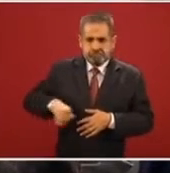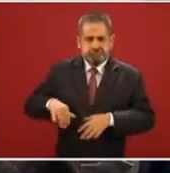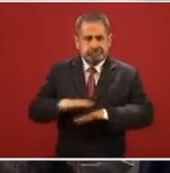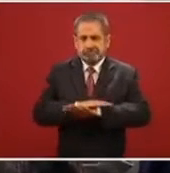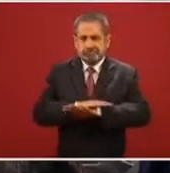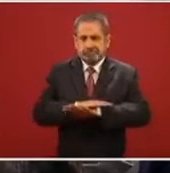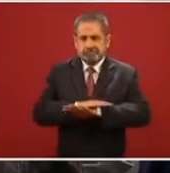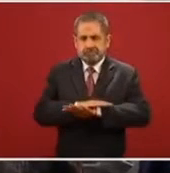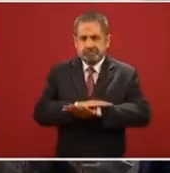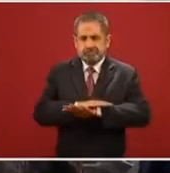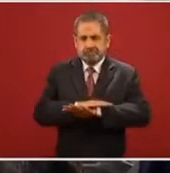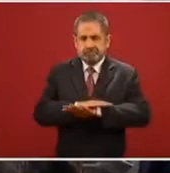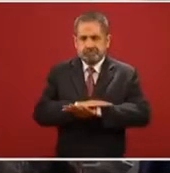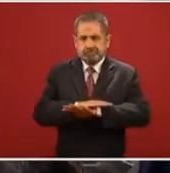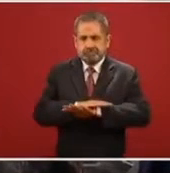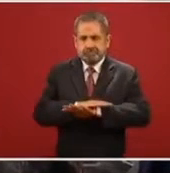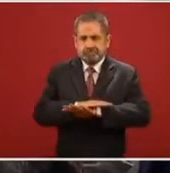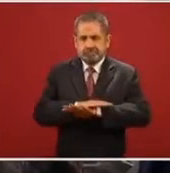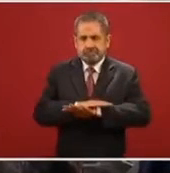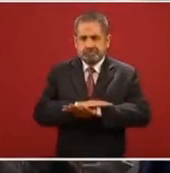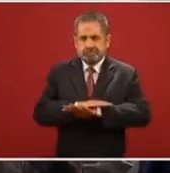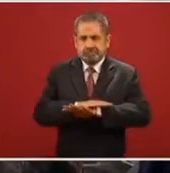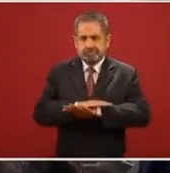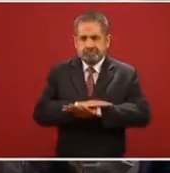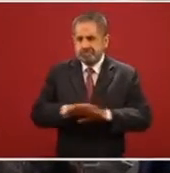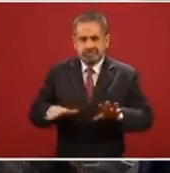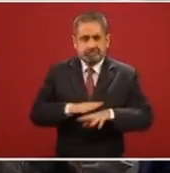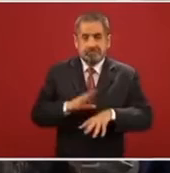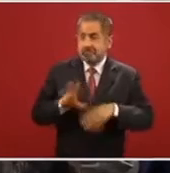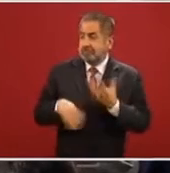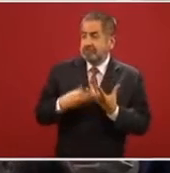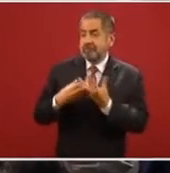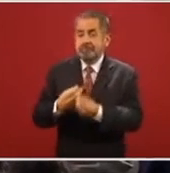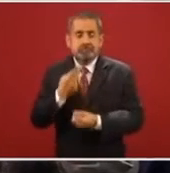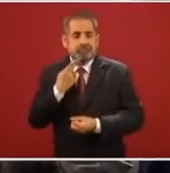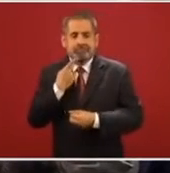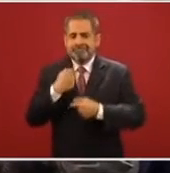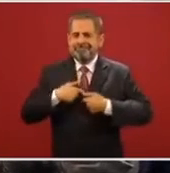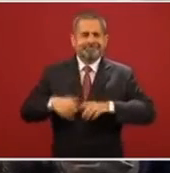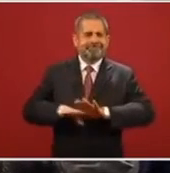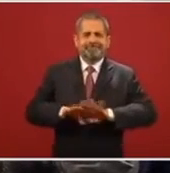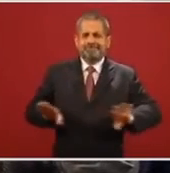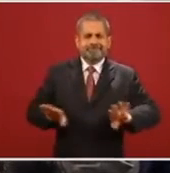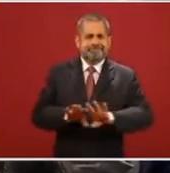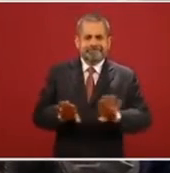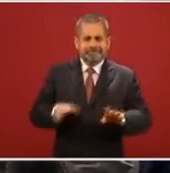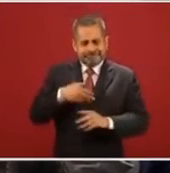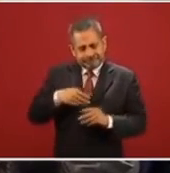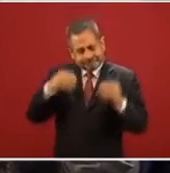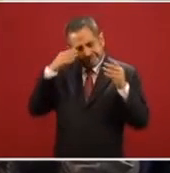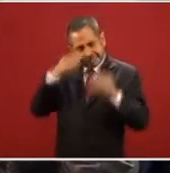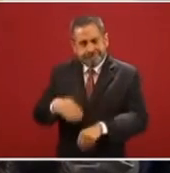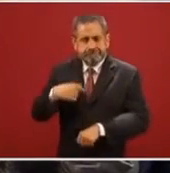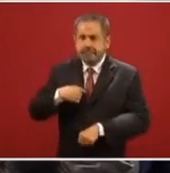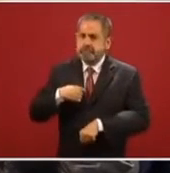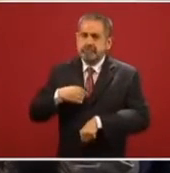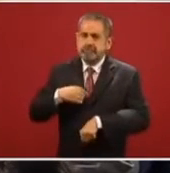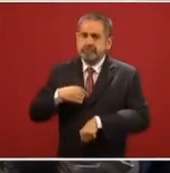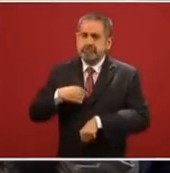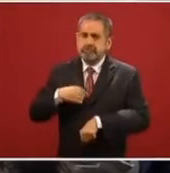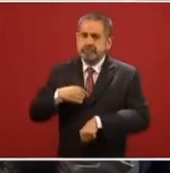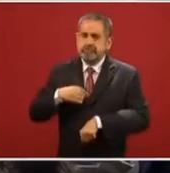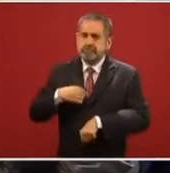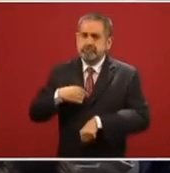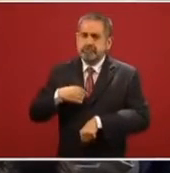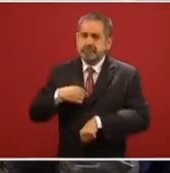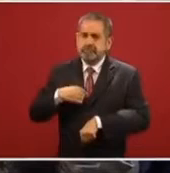que jugar en eso. and I have no role to play in that. Vamos a presentar de manera concreta